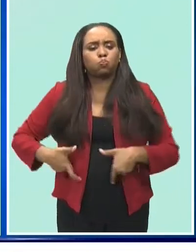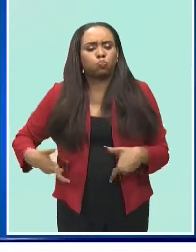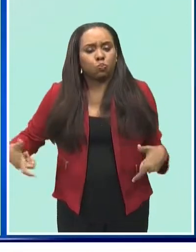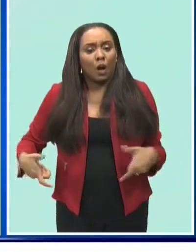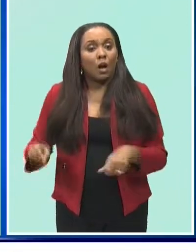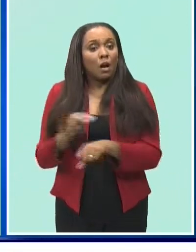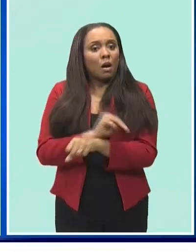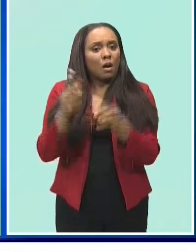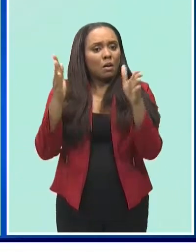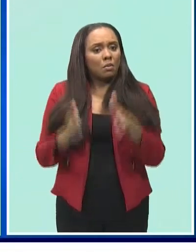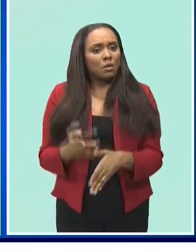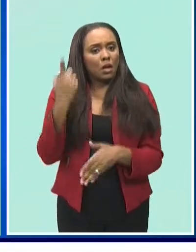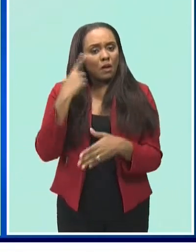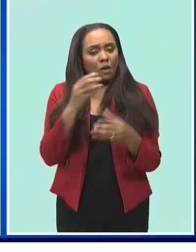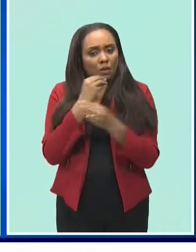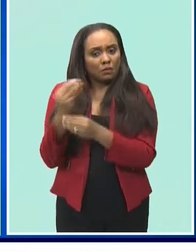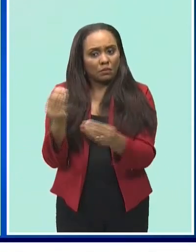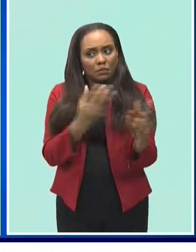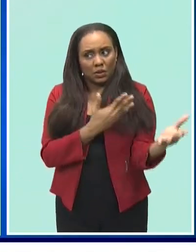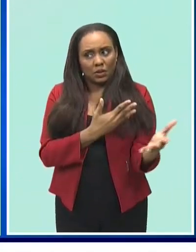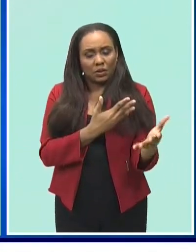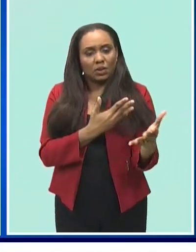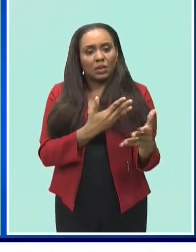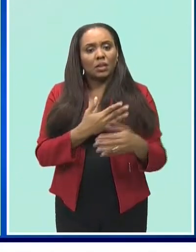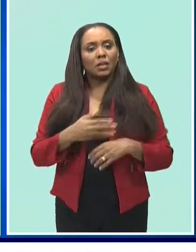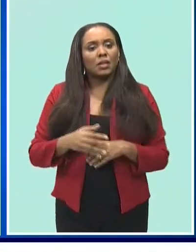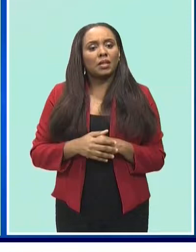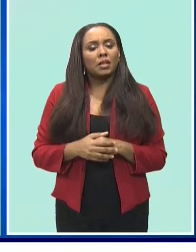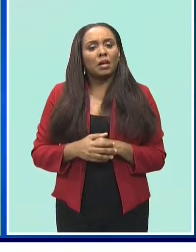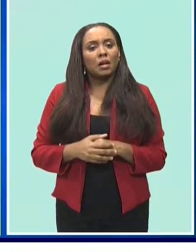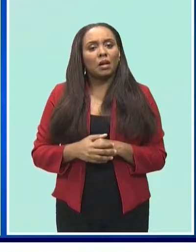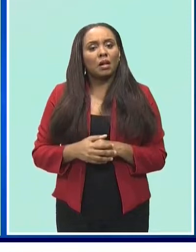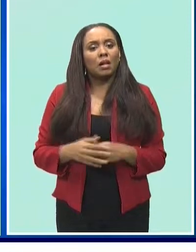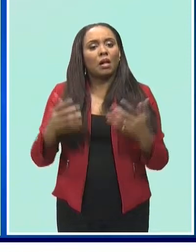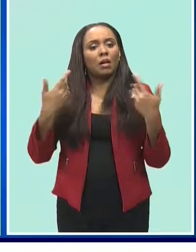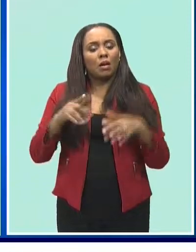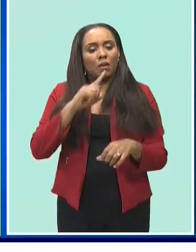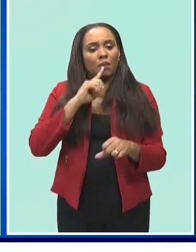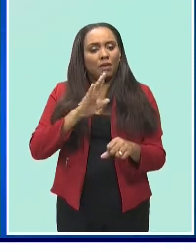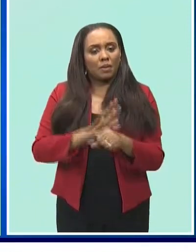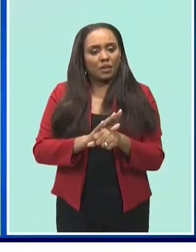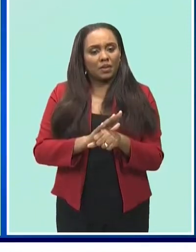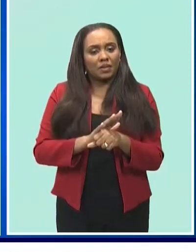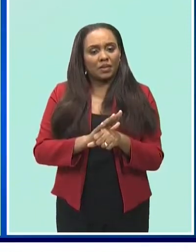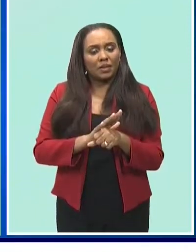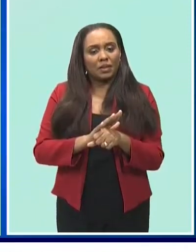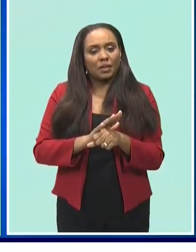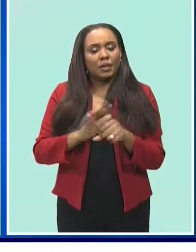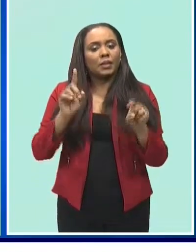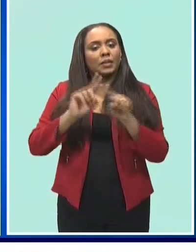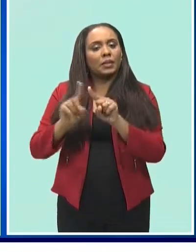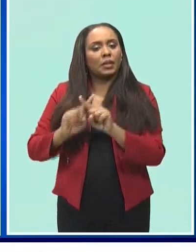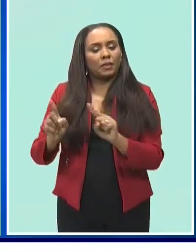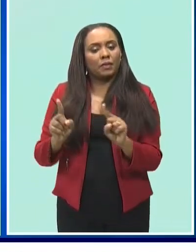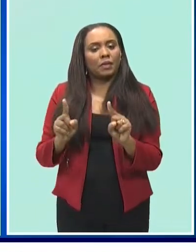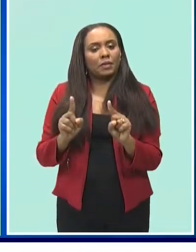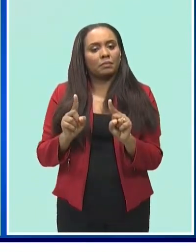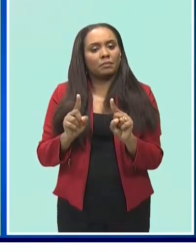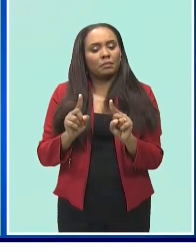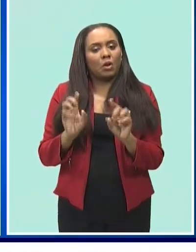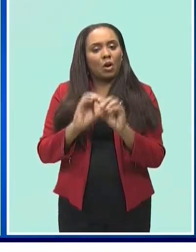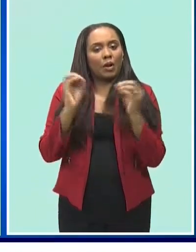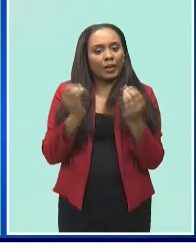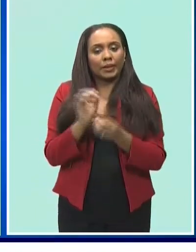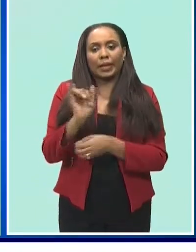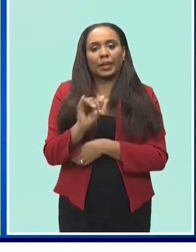Information, Broadcasting and Public Affairs, Senator Lucille Moe, has already pledged that the broadcast agencies falling under her ministry,